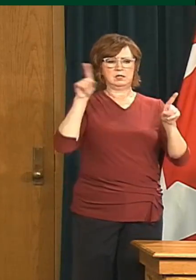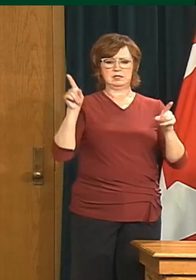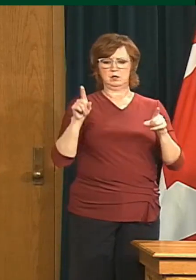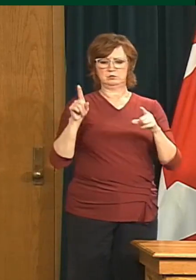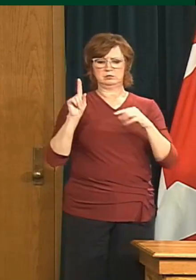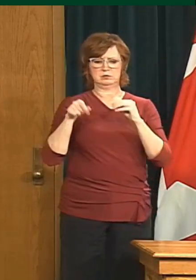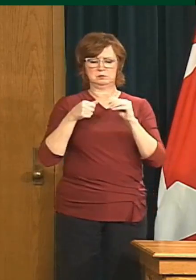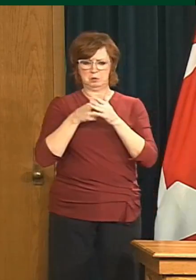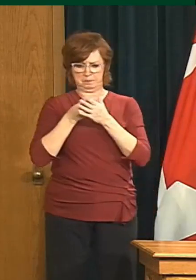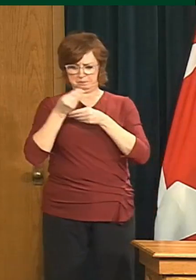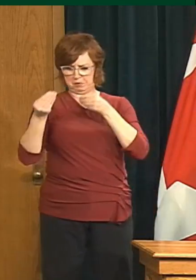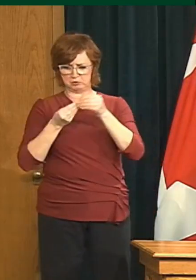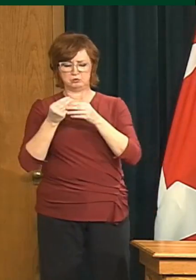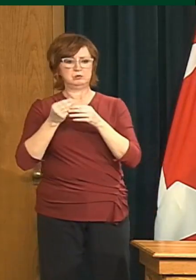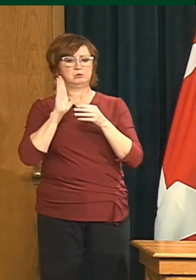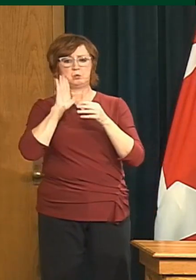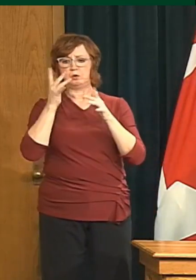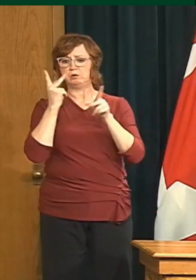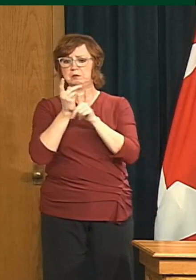3.5% reduction